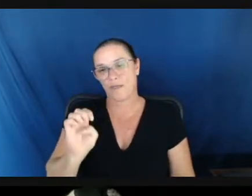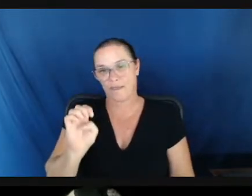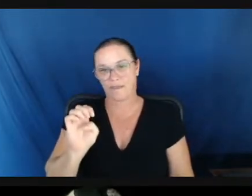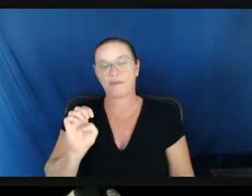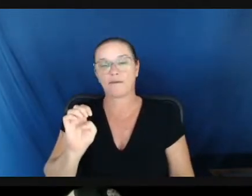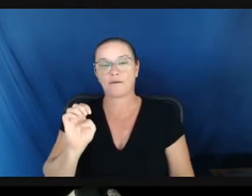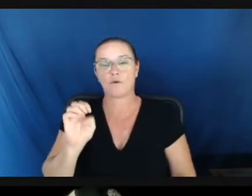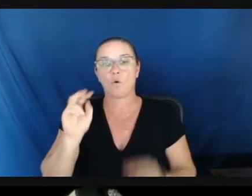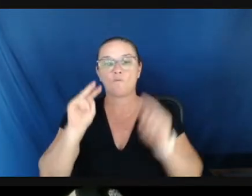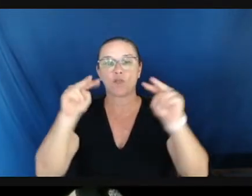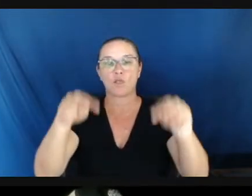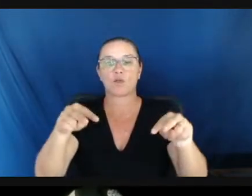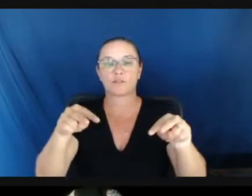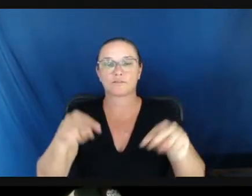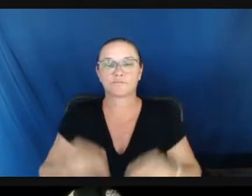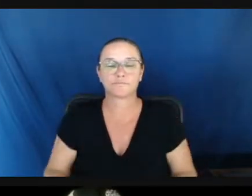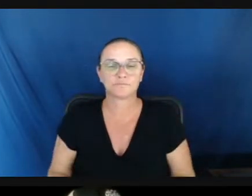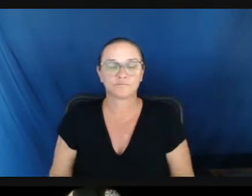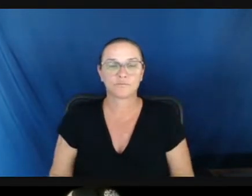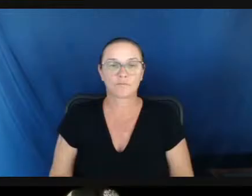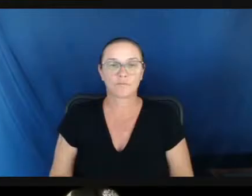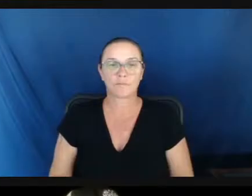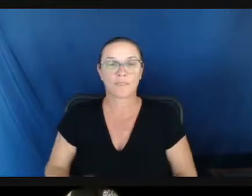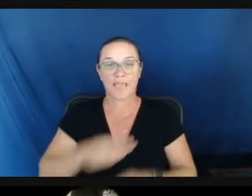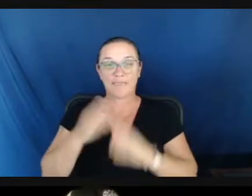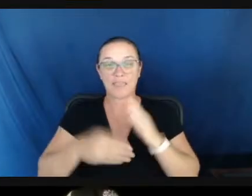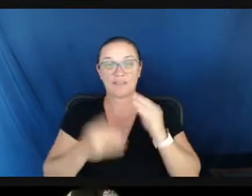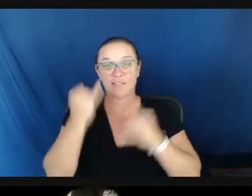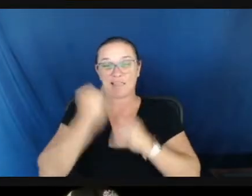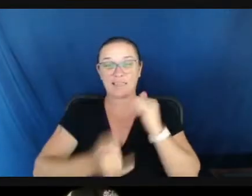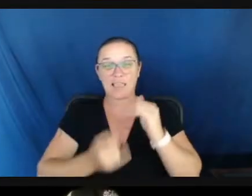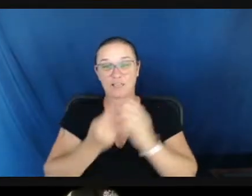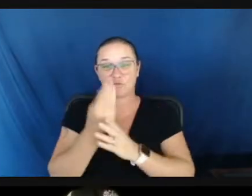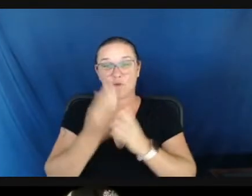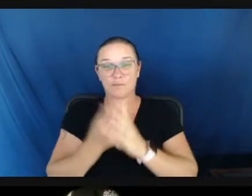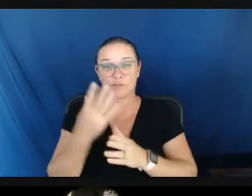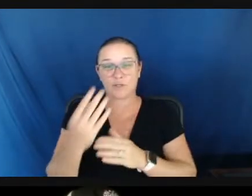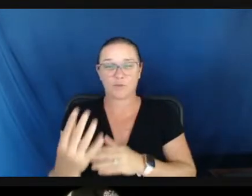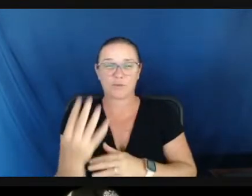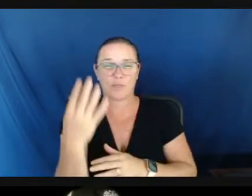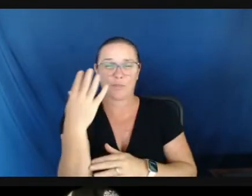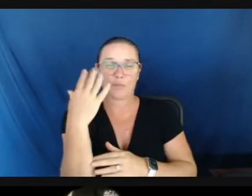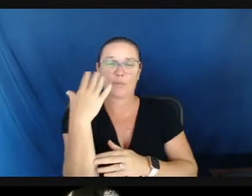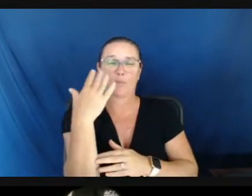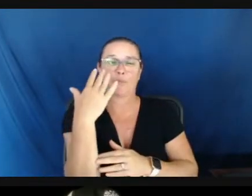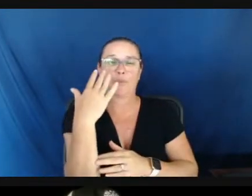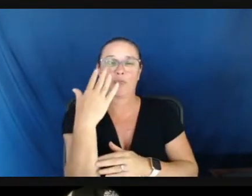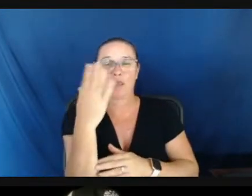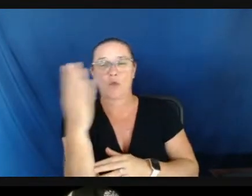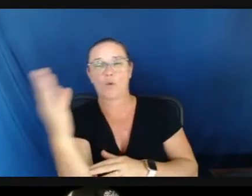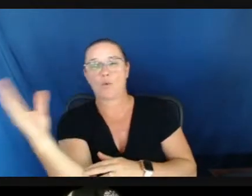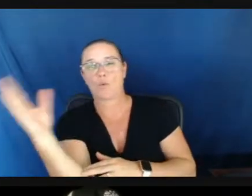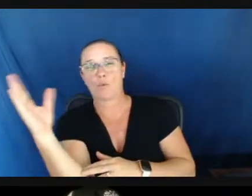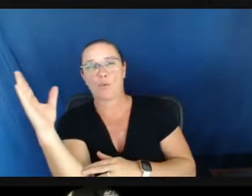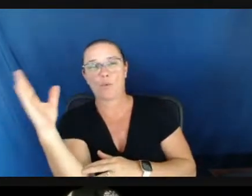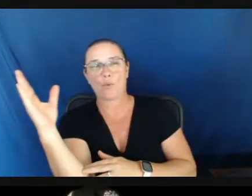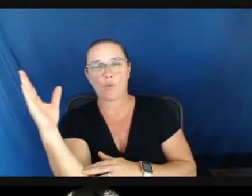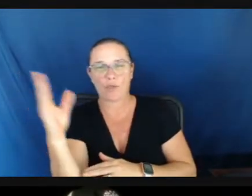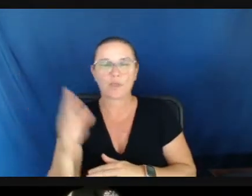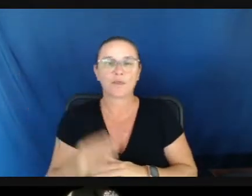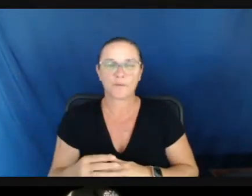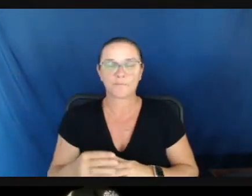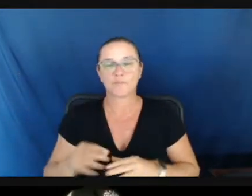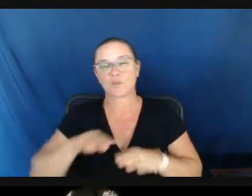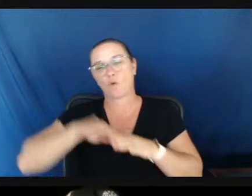daytime views as well. So at the end of the last eruption, the gas was blowing towards the camera. And then here you see it blowing more away back over Ka'u